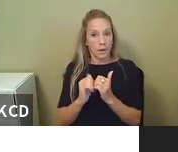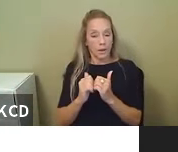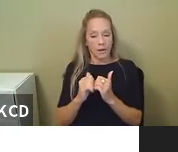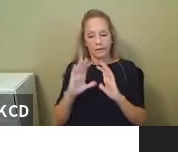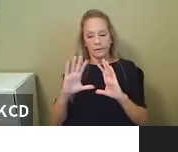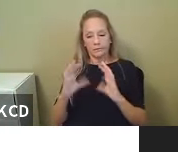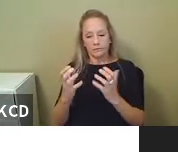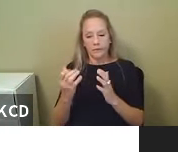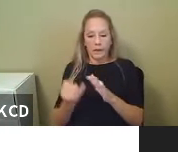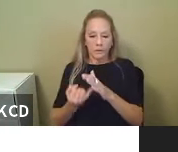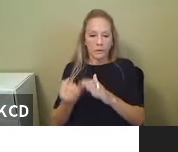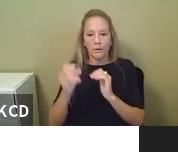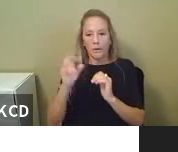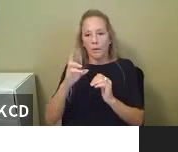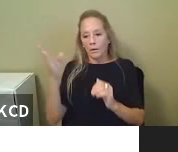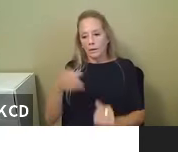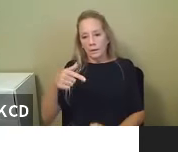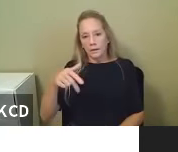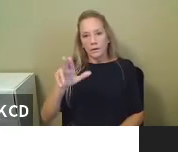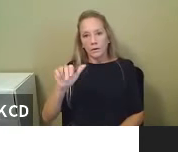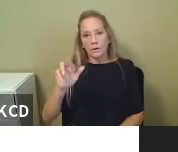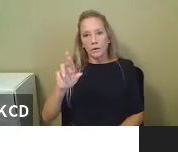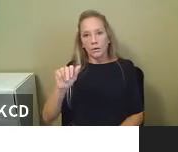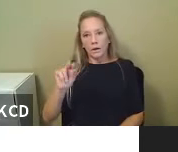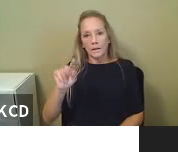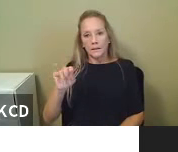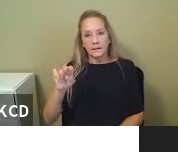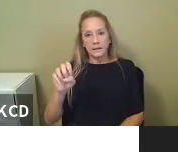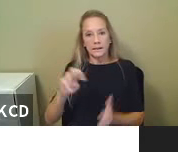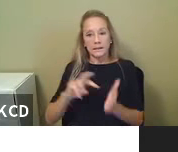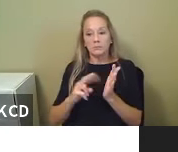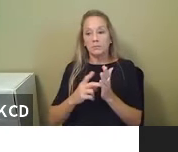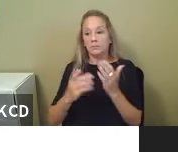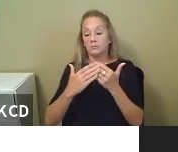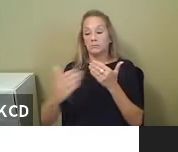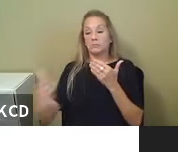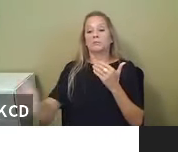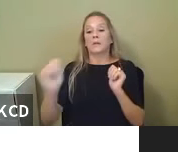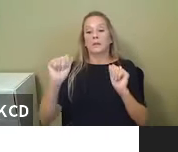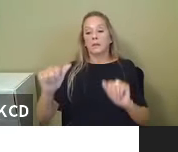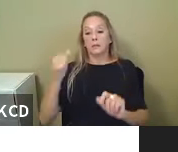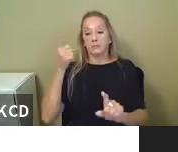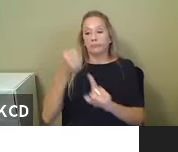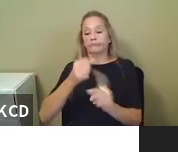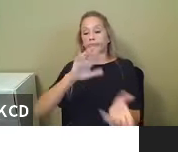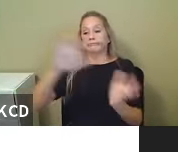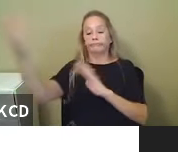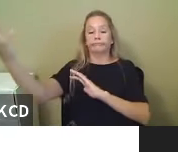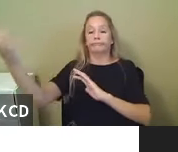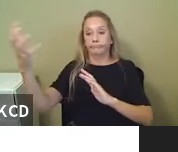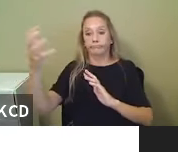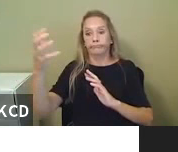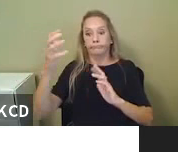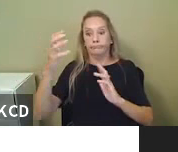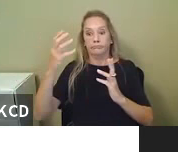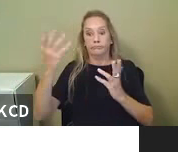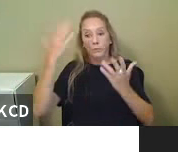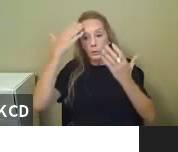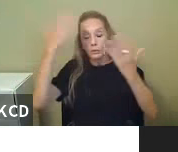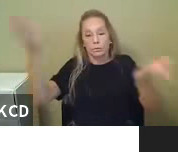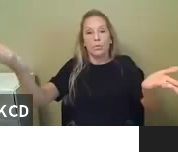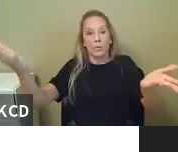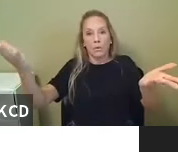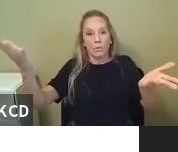is how you can set yourself up for an unpleasant and abrupt surprise. You really don't know what is going